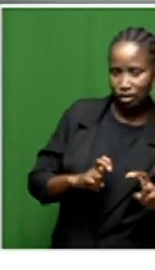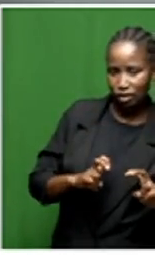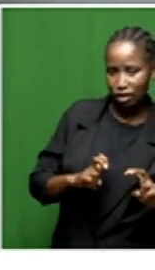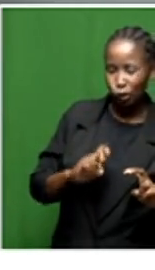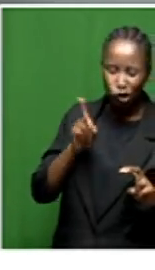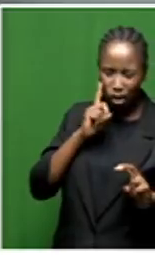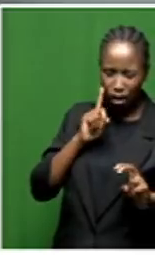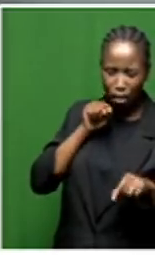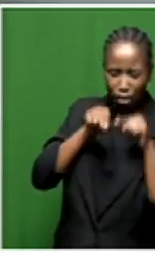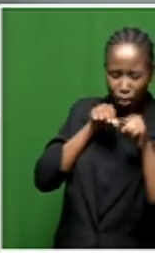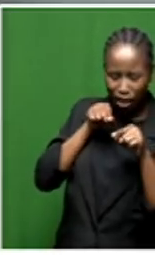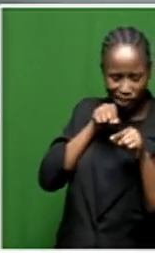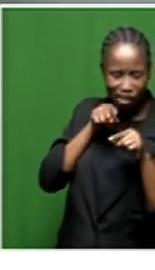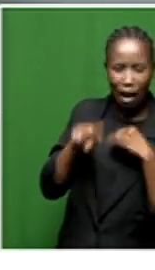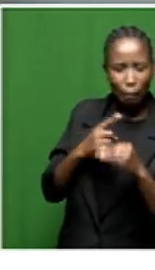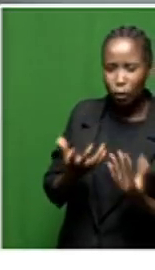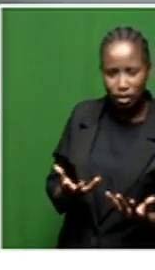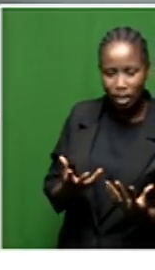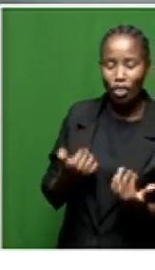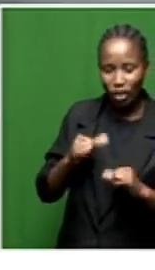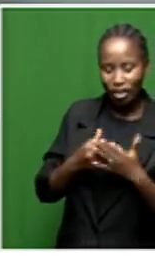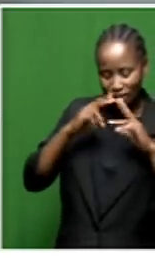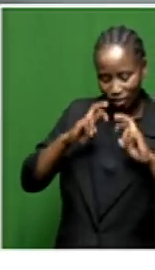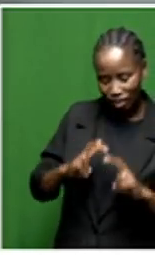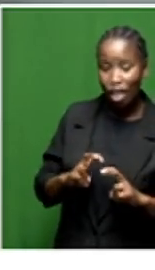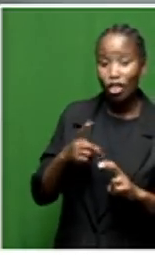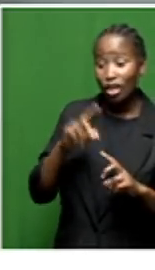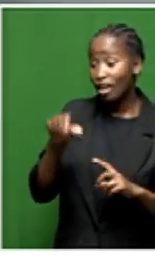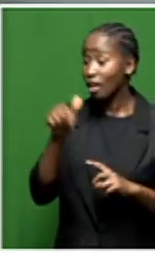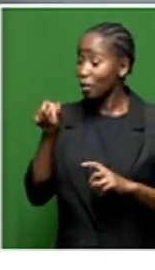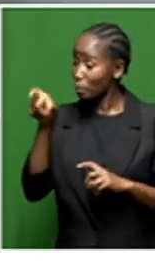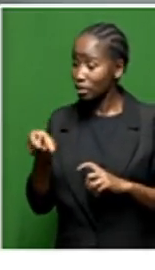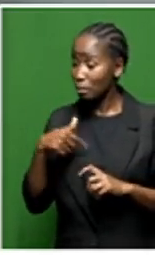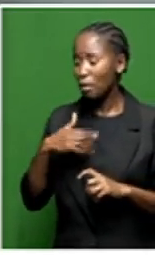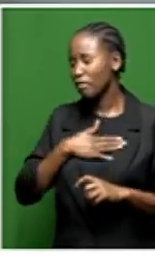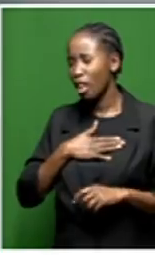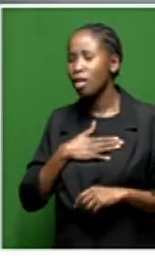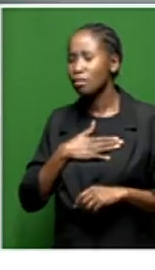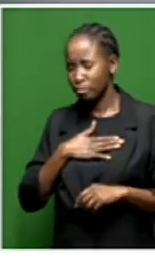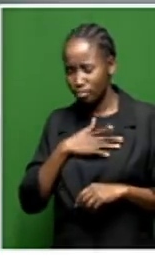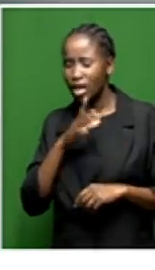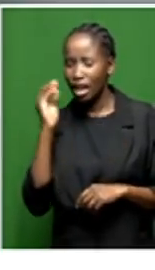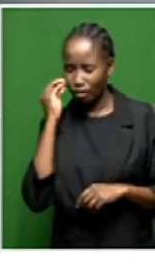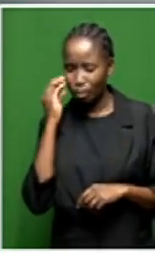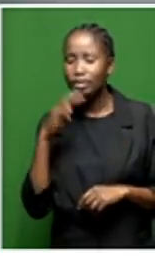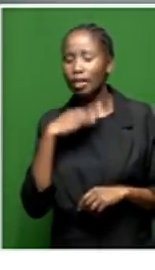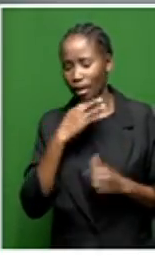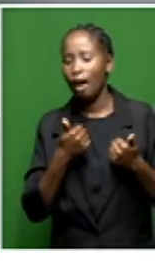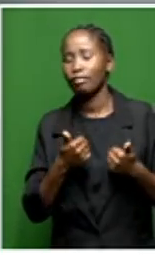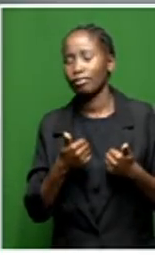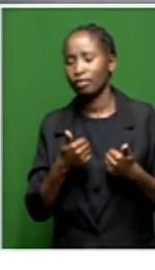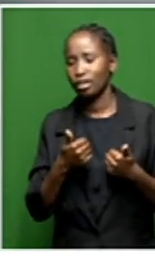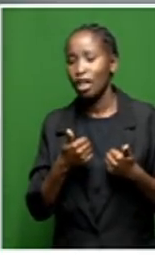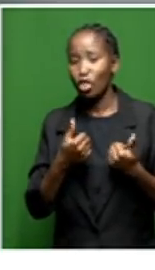allegations are, as to whether the other party will feel that the information is sufficient to